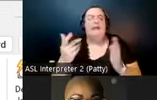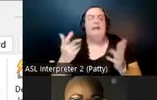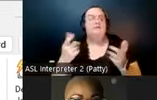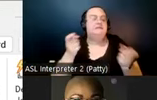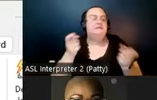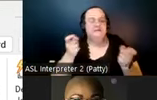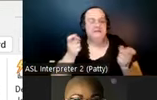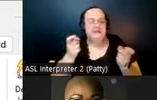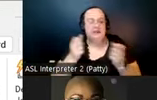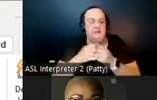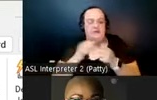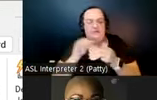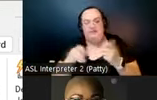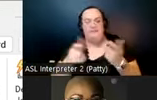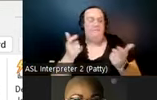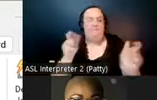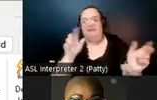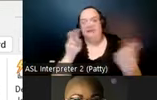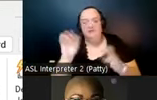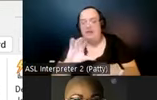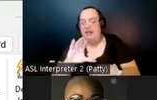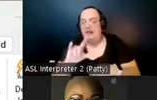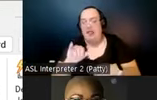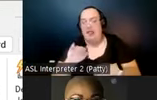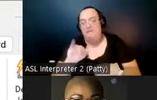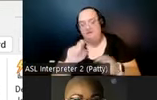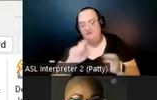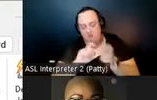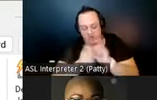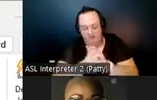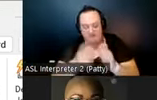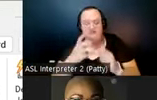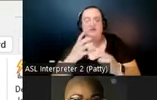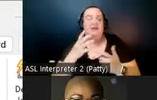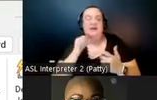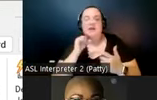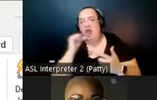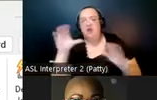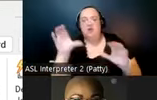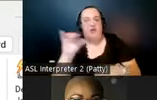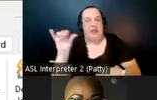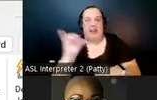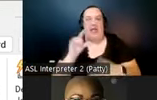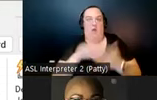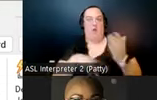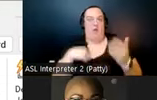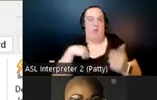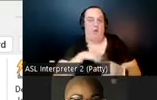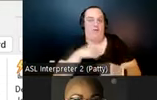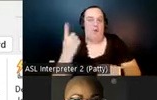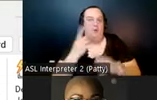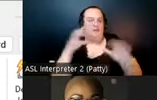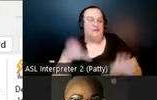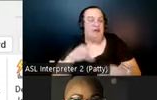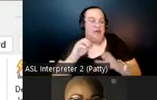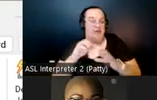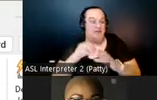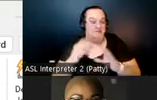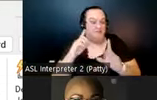with these big issues like climate change, and not doing things the way perhaps we've done them always in the past,